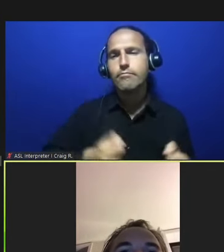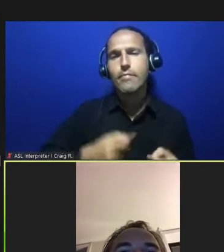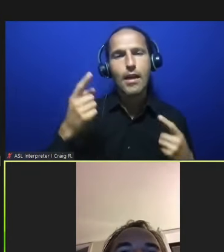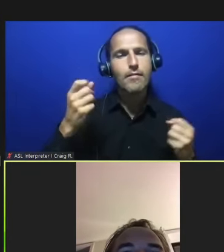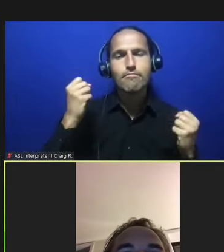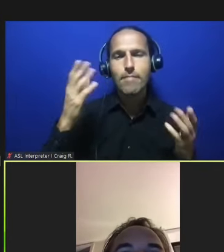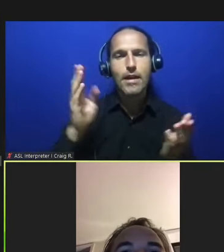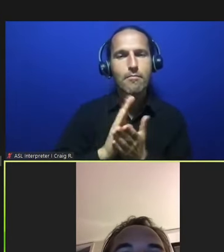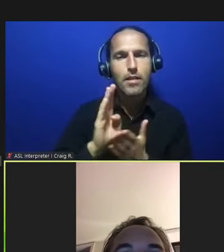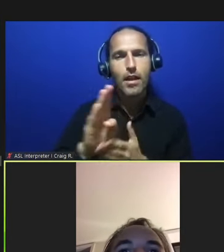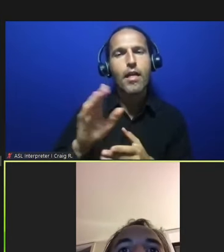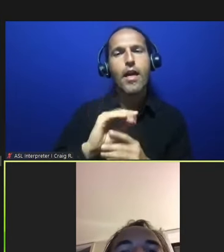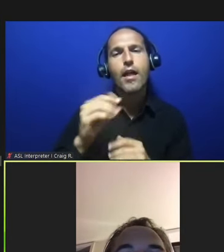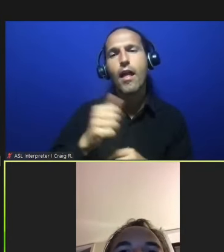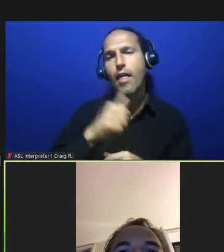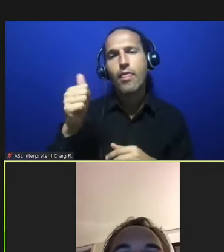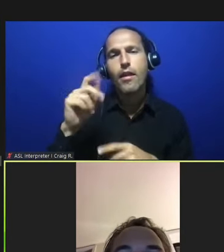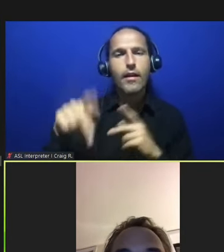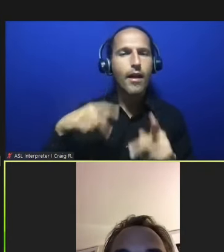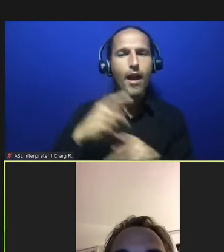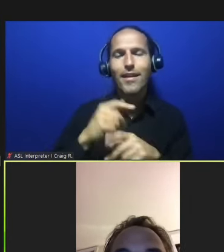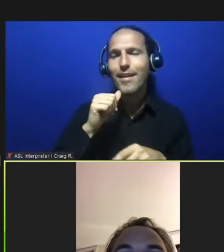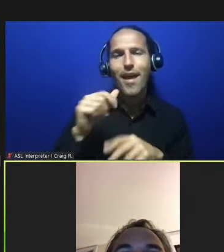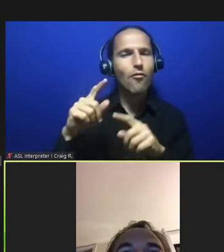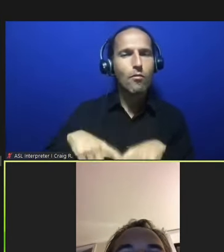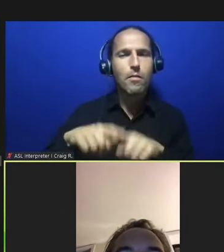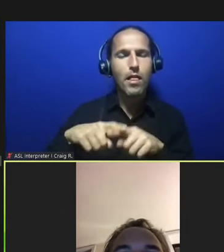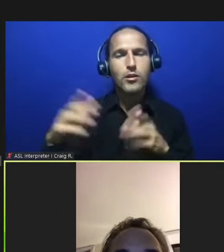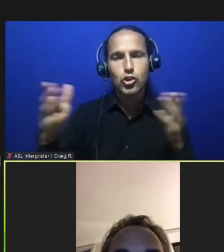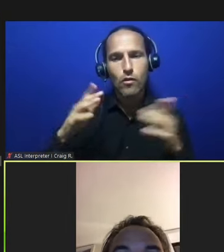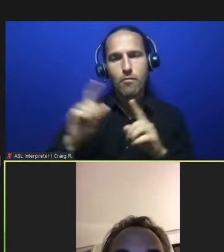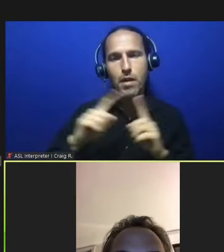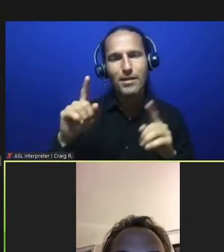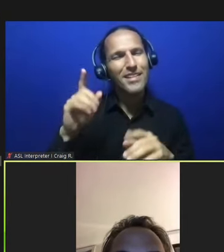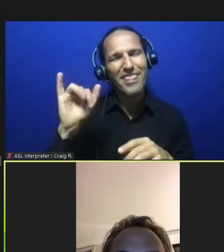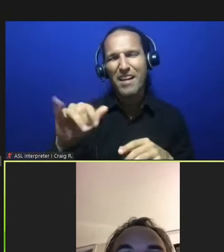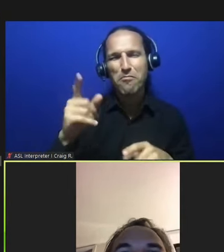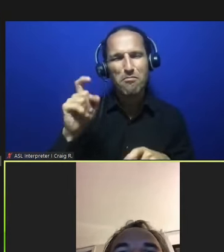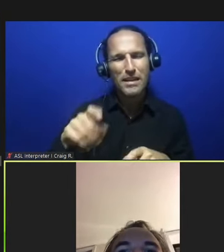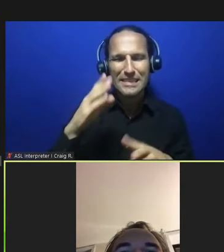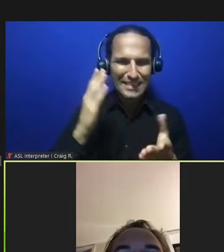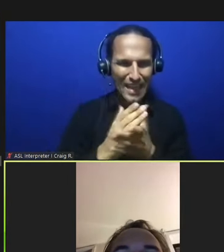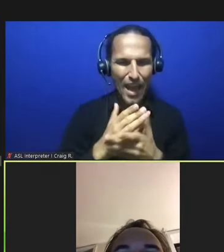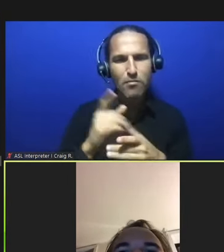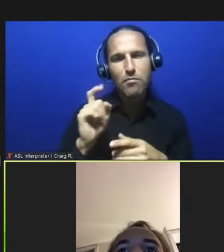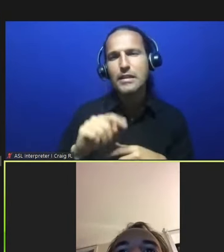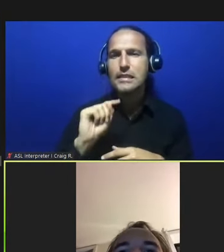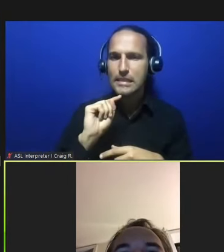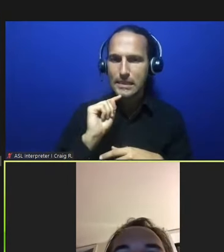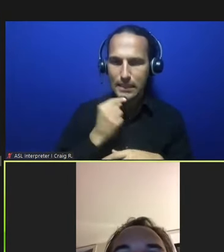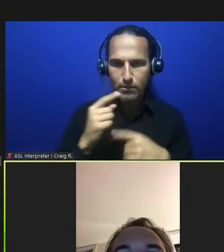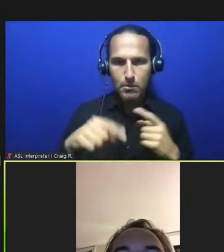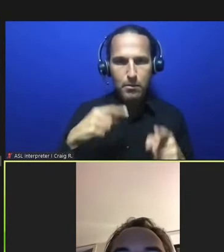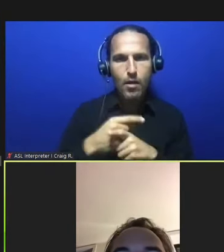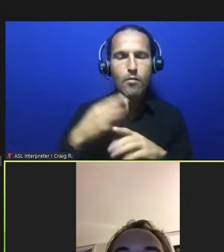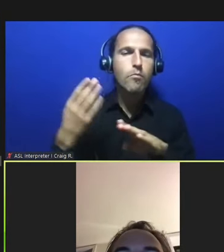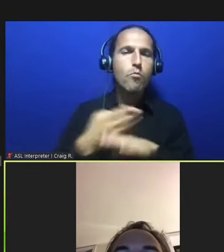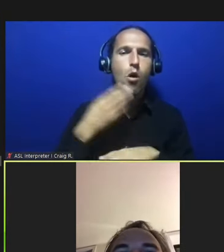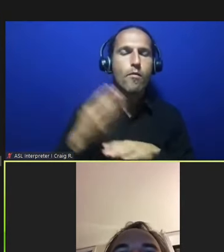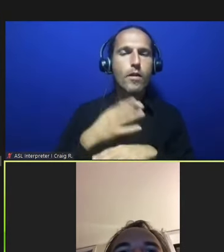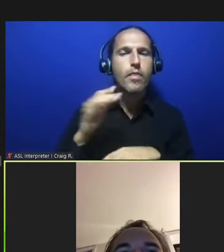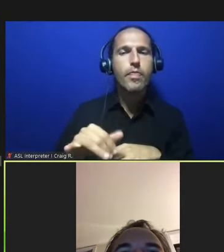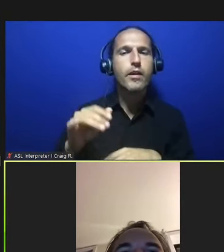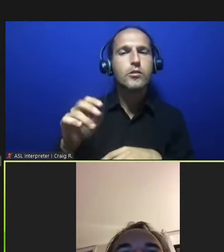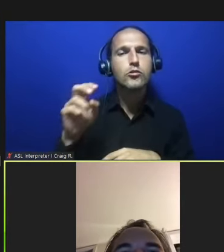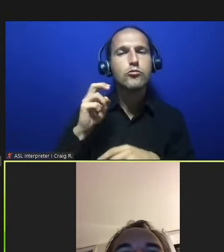and provides a subpar, unreliable service. It has to stop. We need to get serious about improving transit